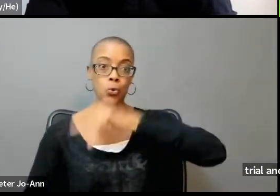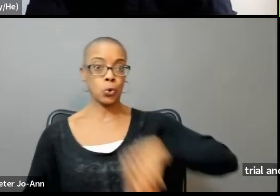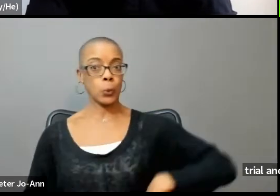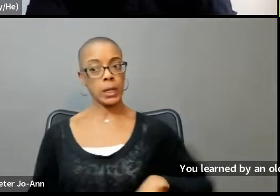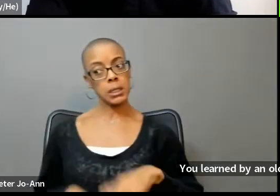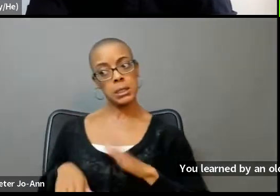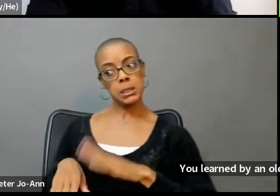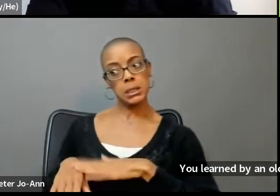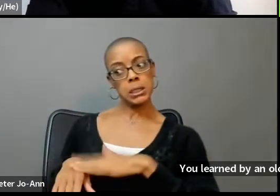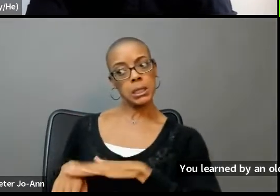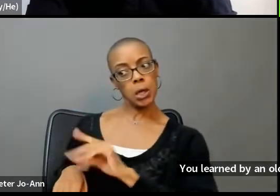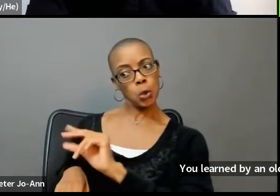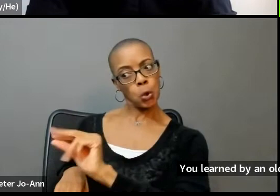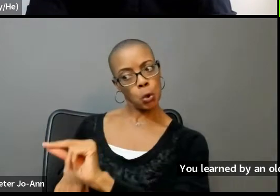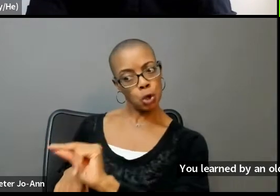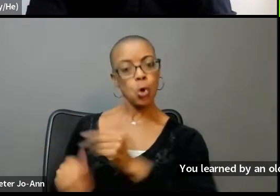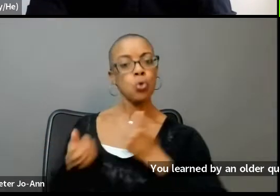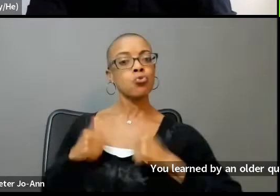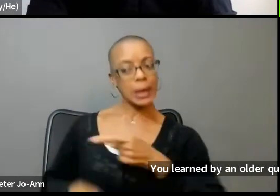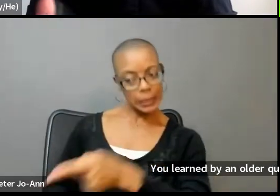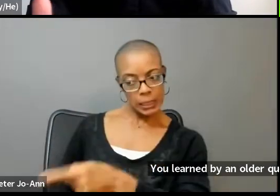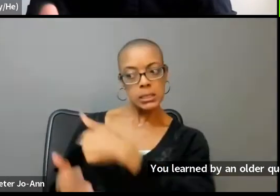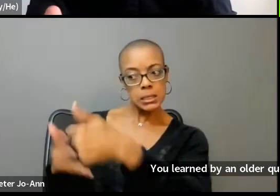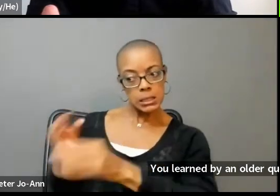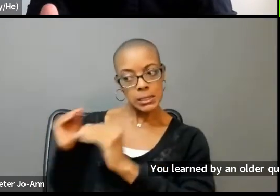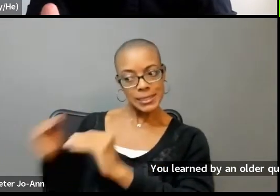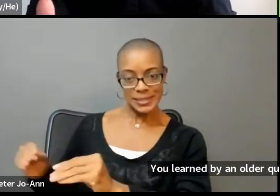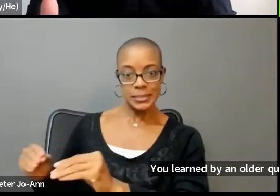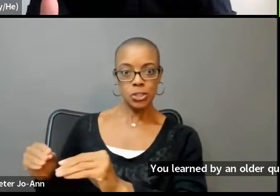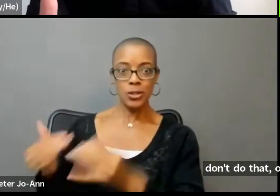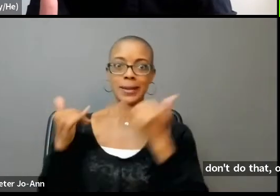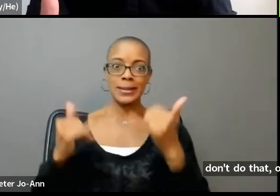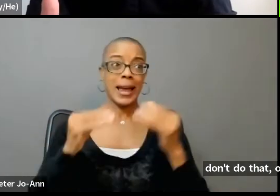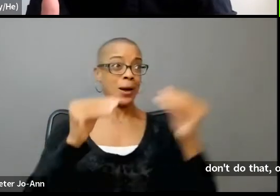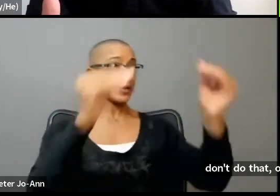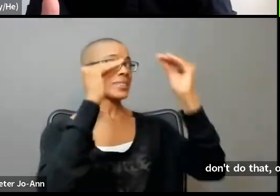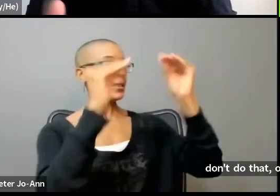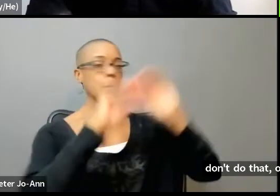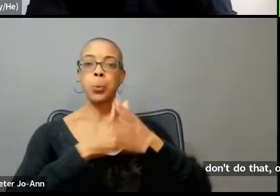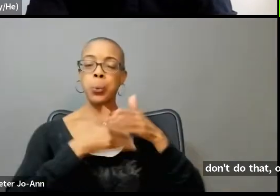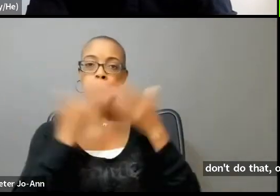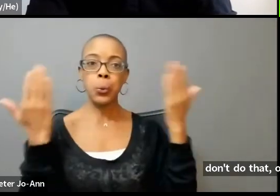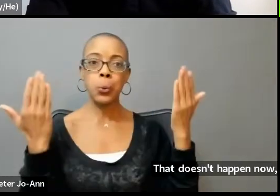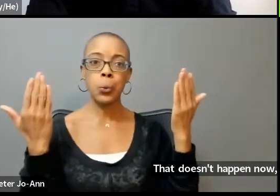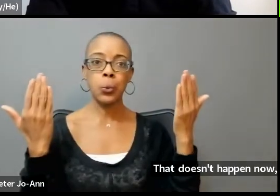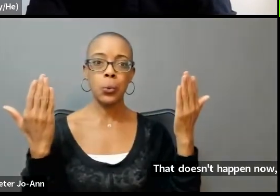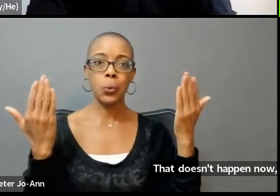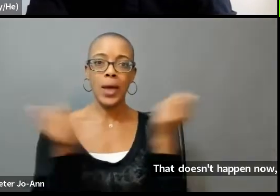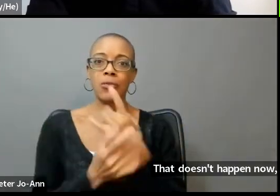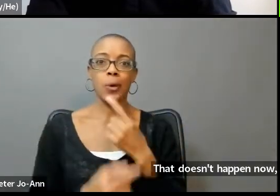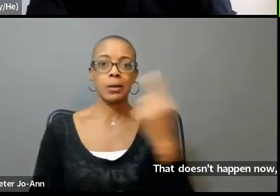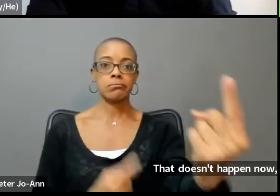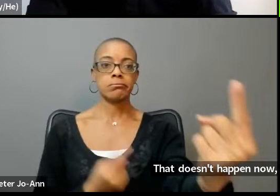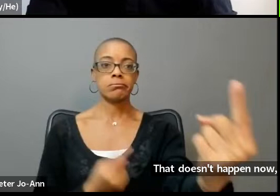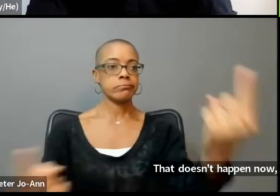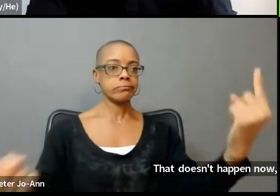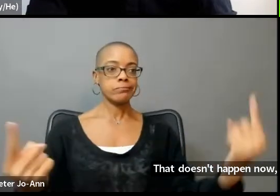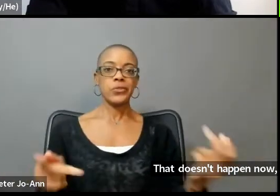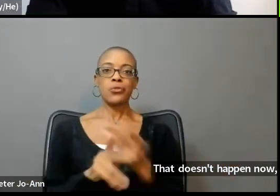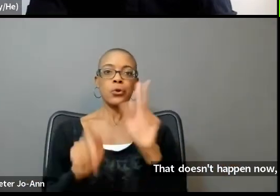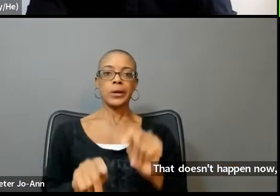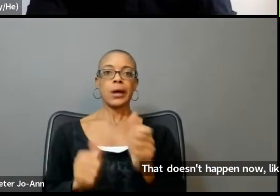don't do that, or here, try this. That doesn't happen now. Like, everyone's kind of left on their own.